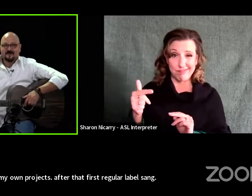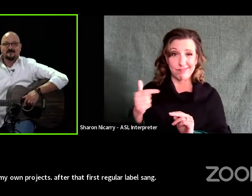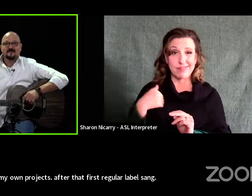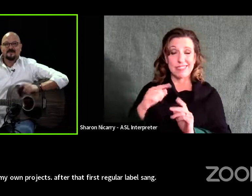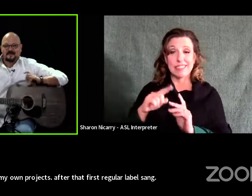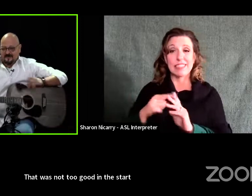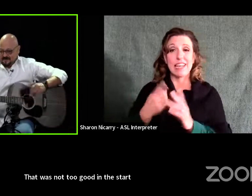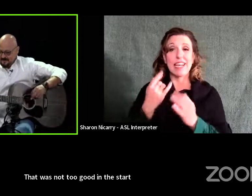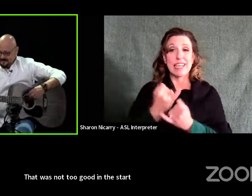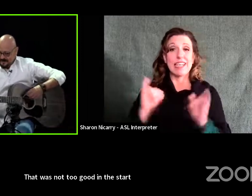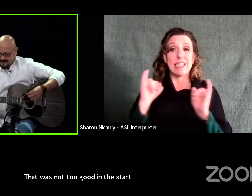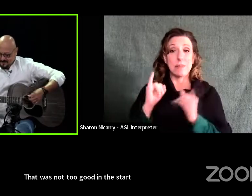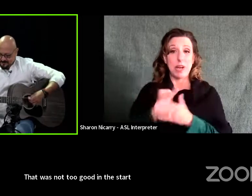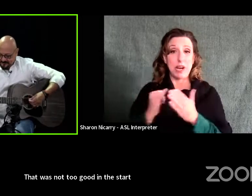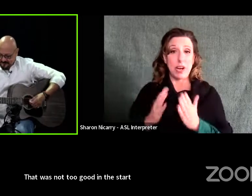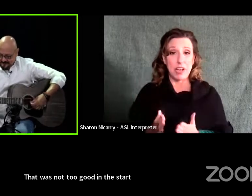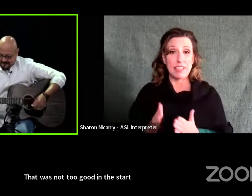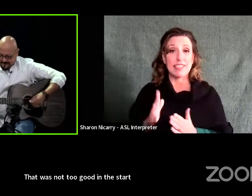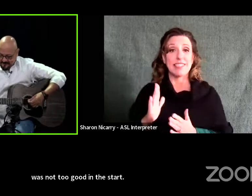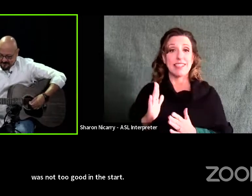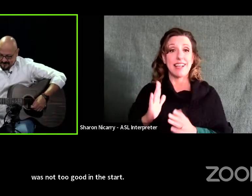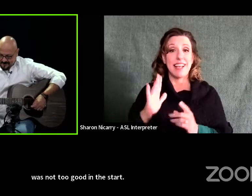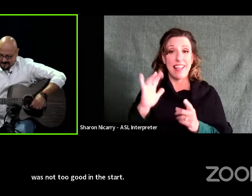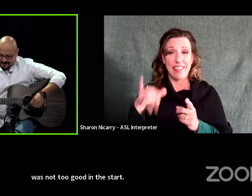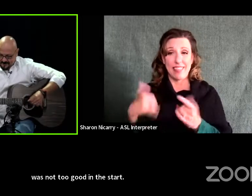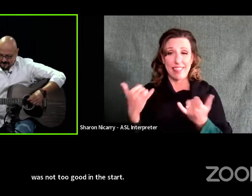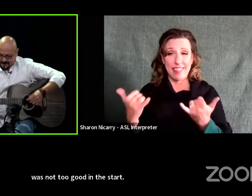as an independent artist. This song